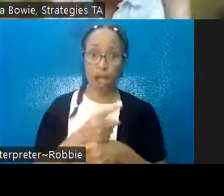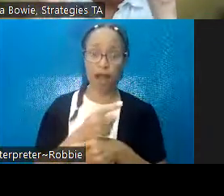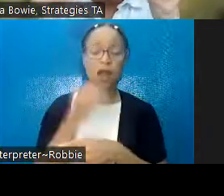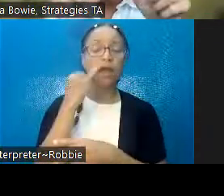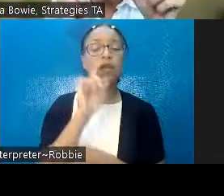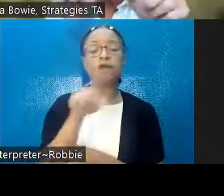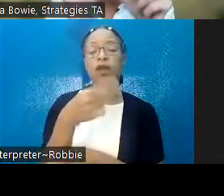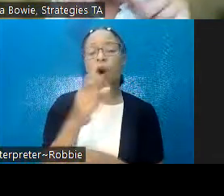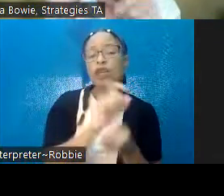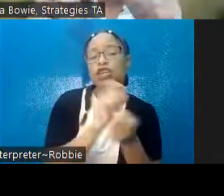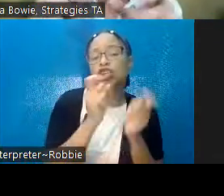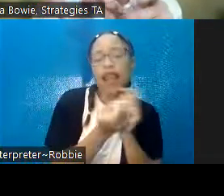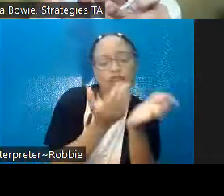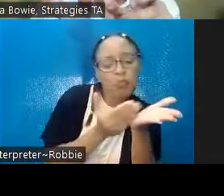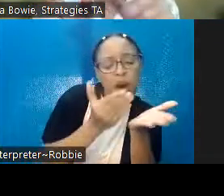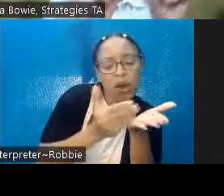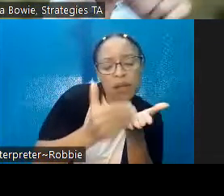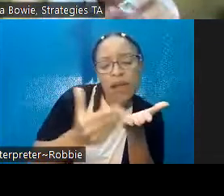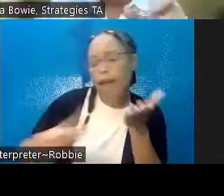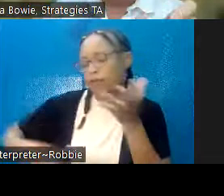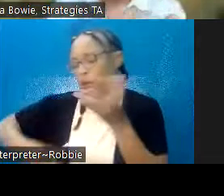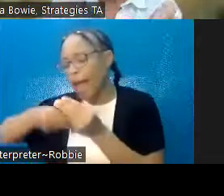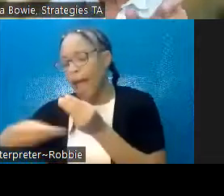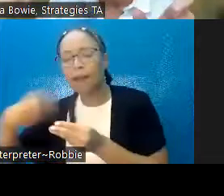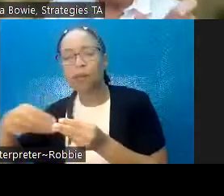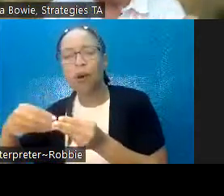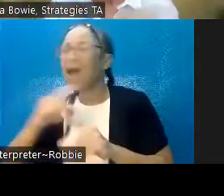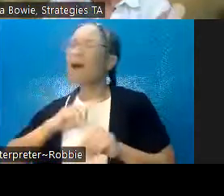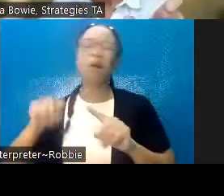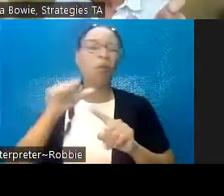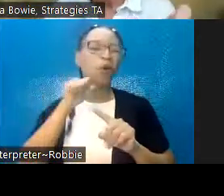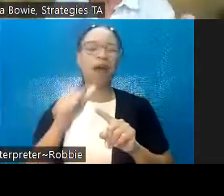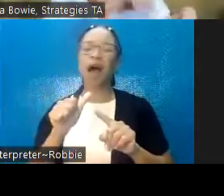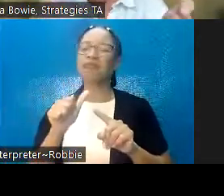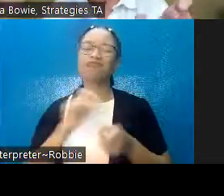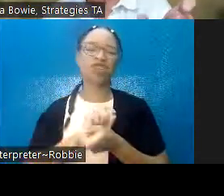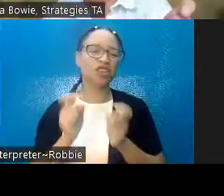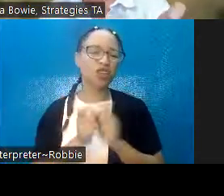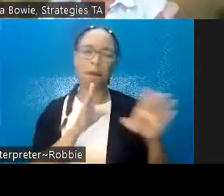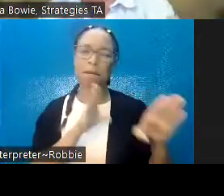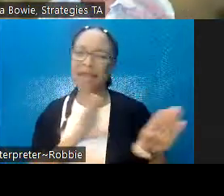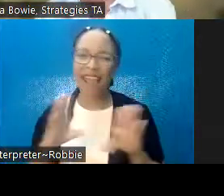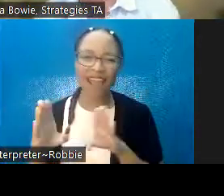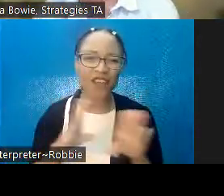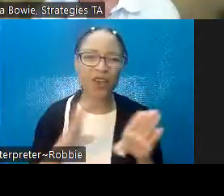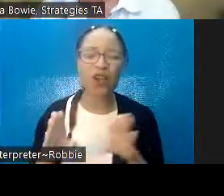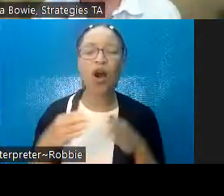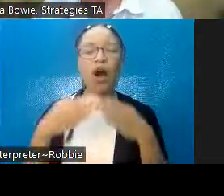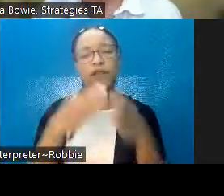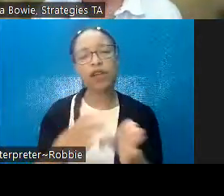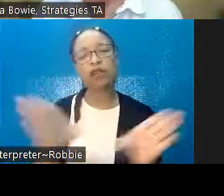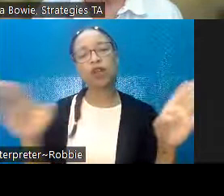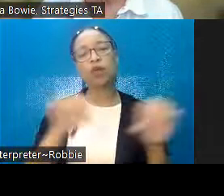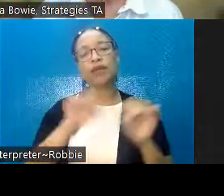change the elements and add more elements, but we're not changing the behavior, right, of the overall system, we're going to get